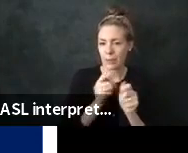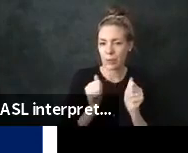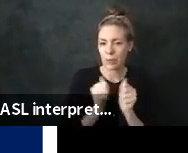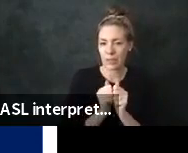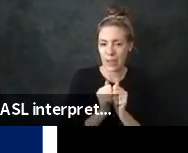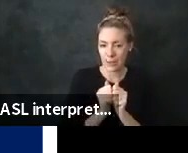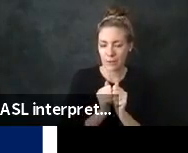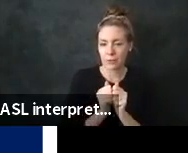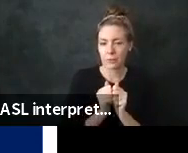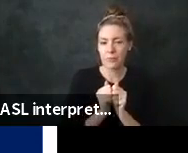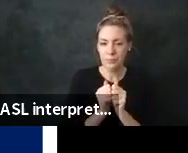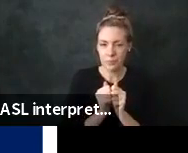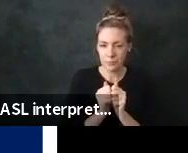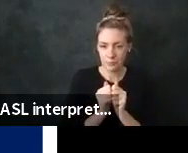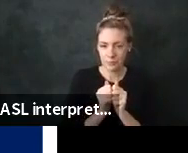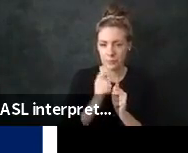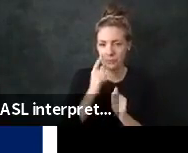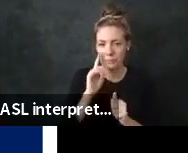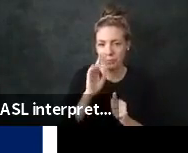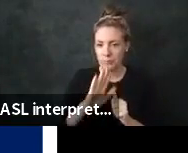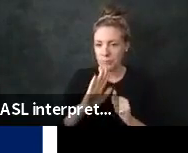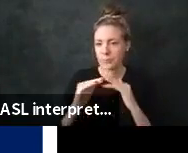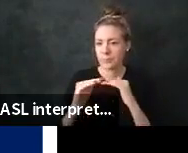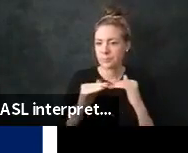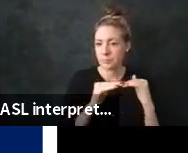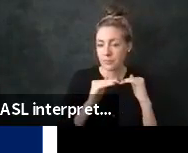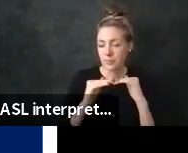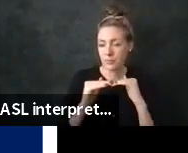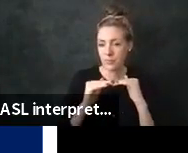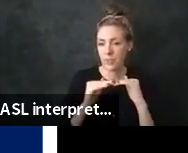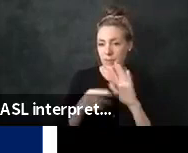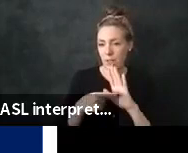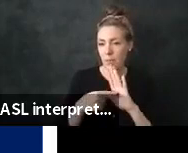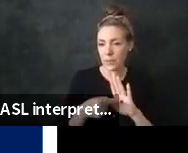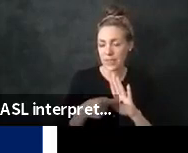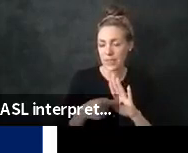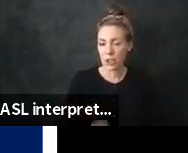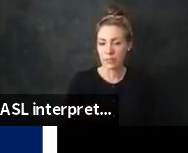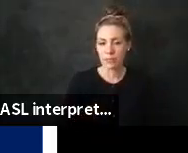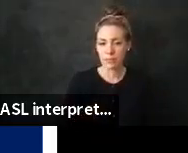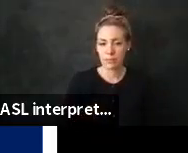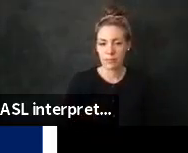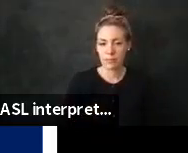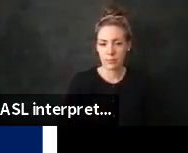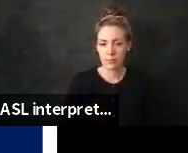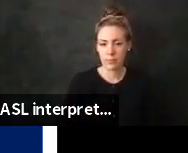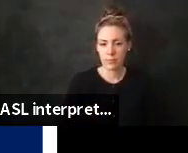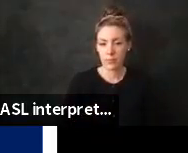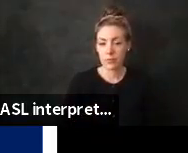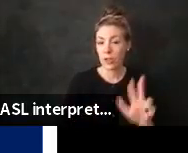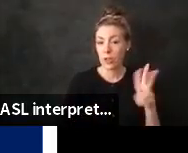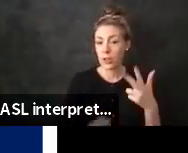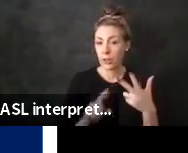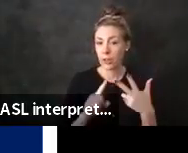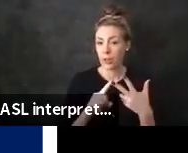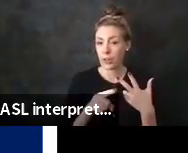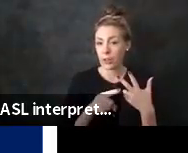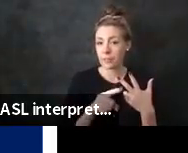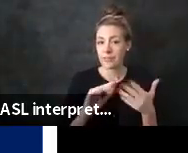they should be kept together for their fair and effective representation. The third criteria is